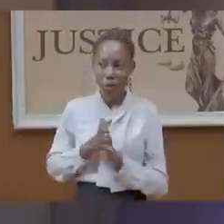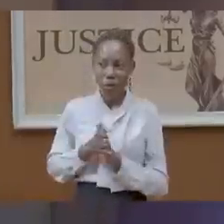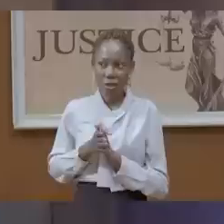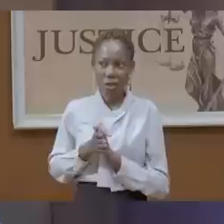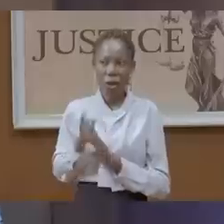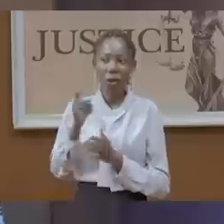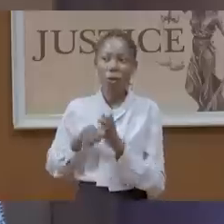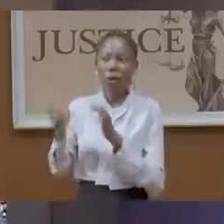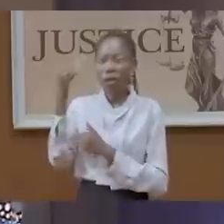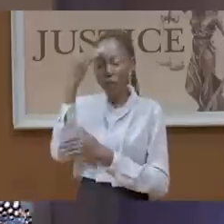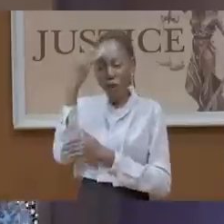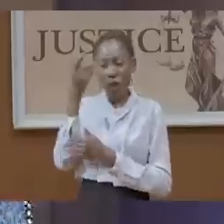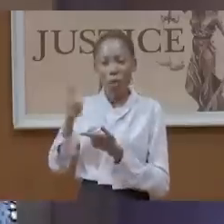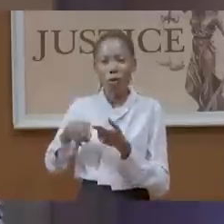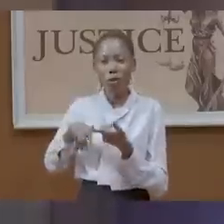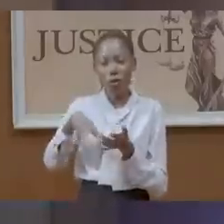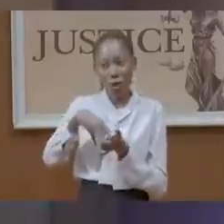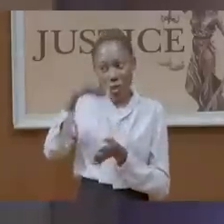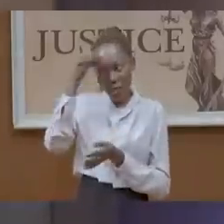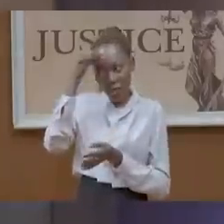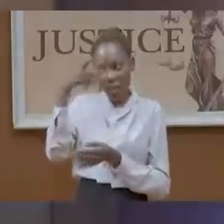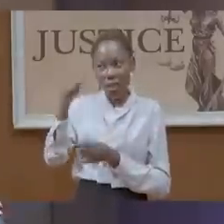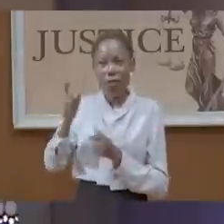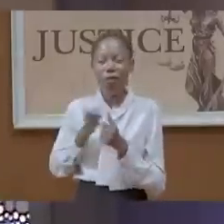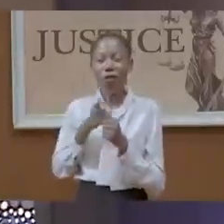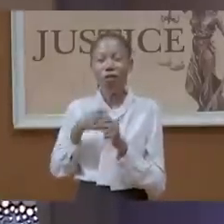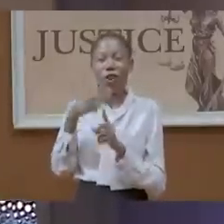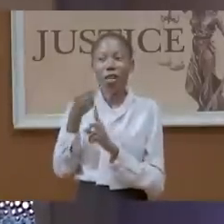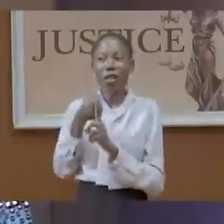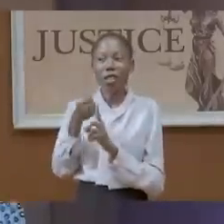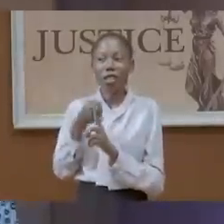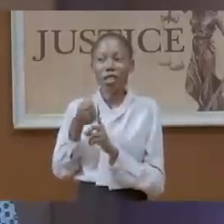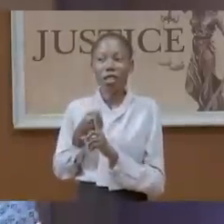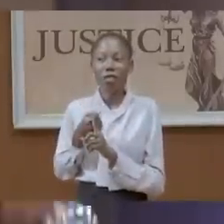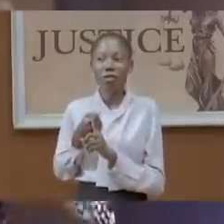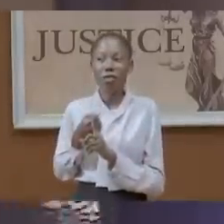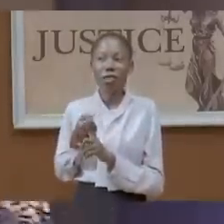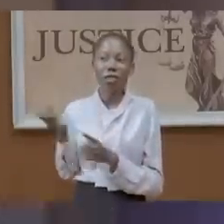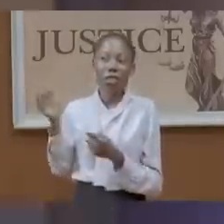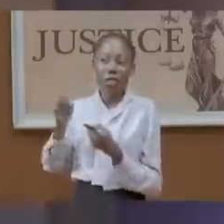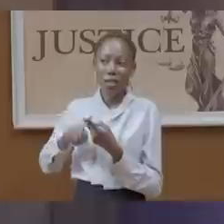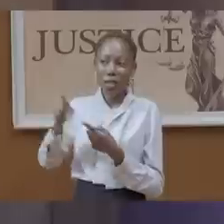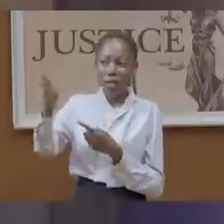learn. And when I met her, my first salary, in courtship, man.